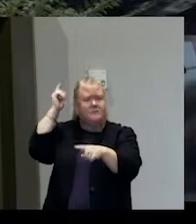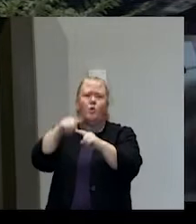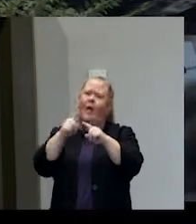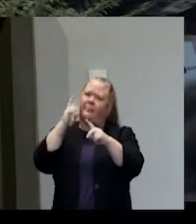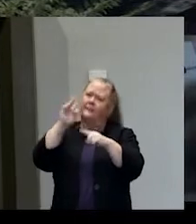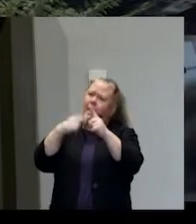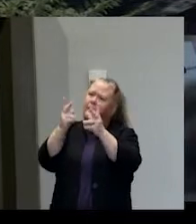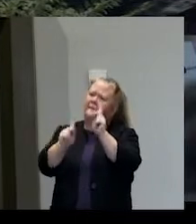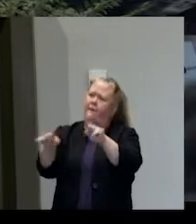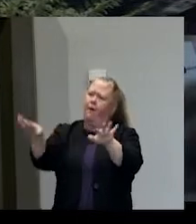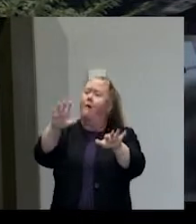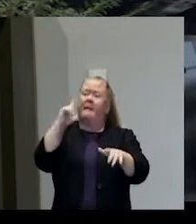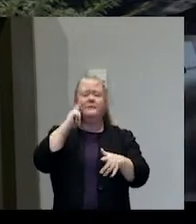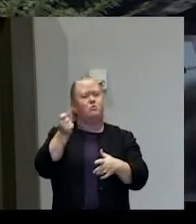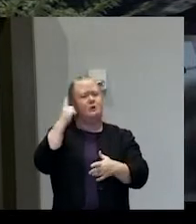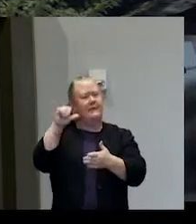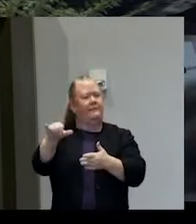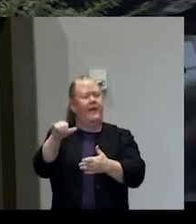Especially because